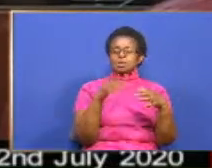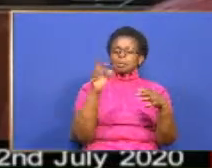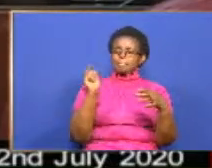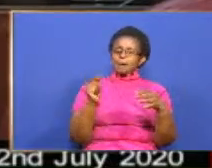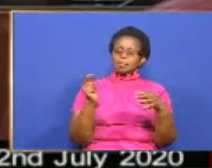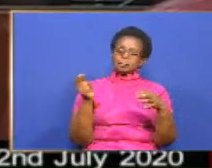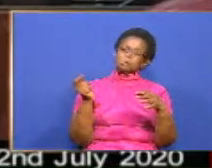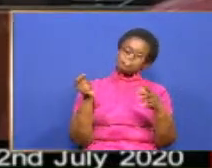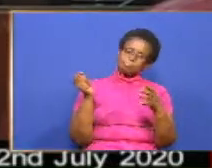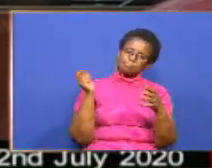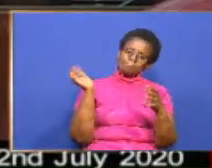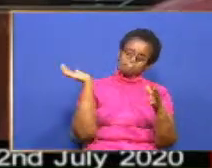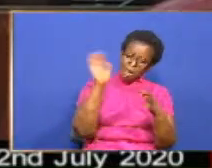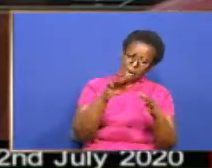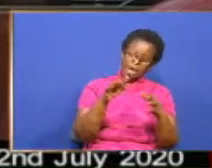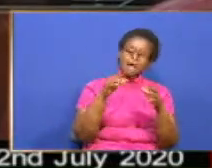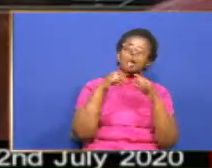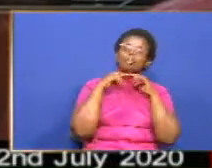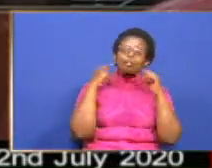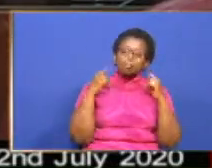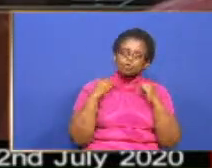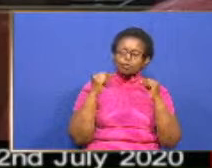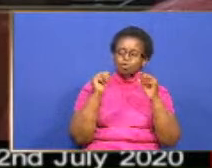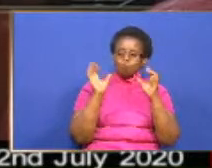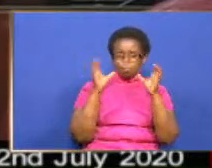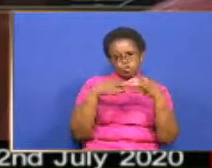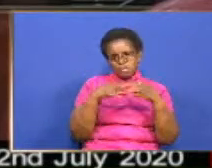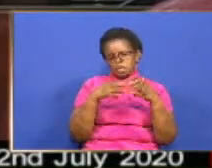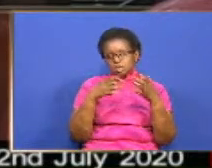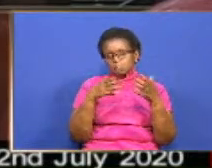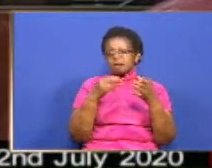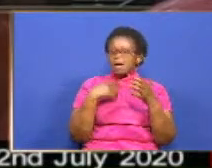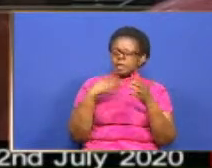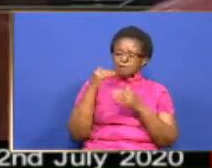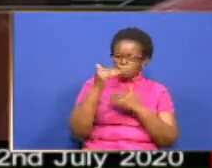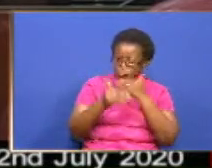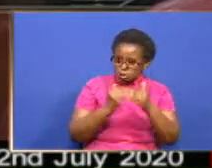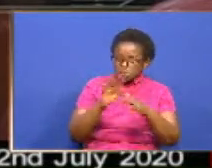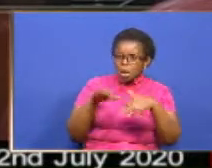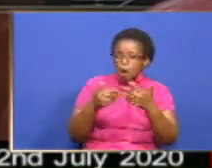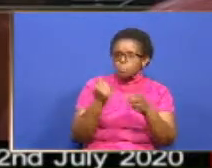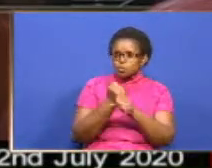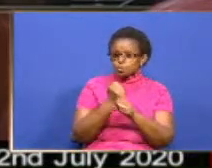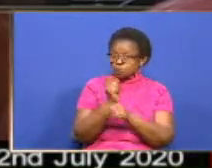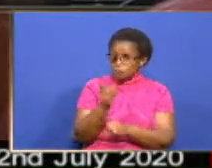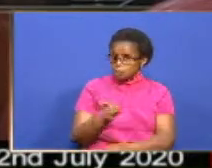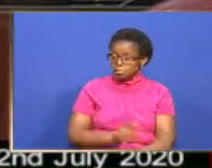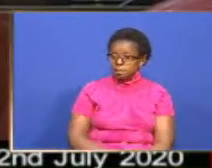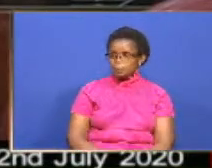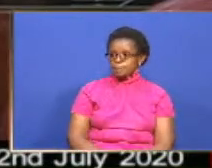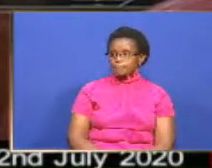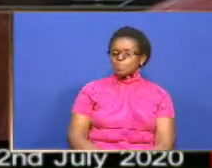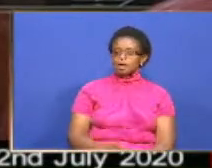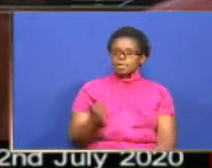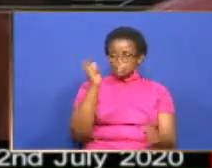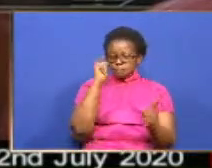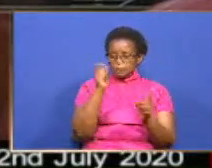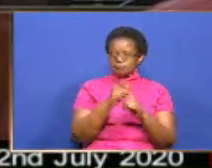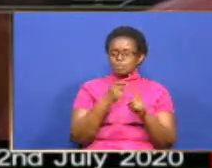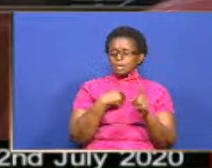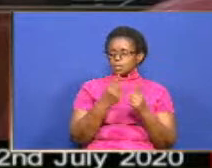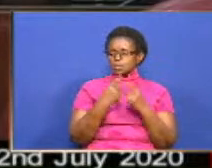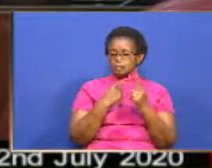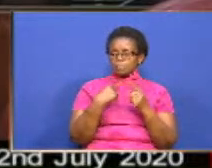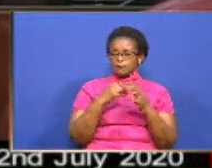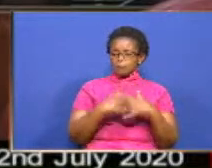communities, and the modalities of that. and particularly the consideration of refugees in